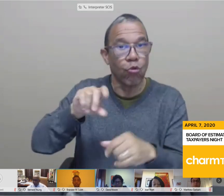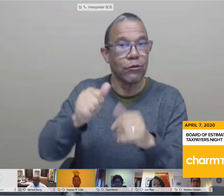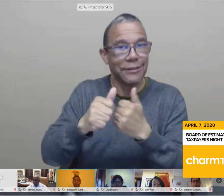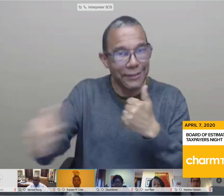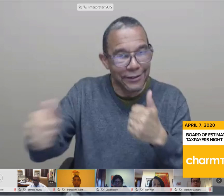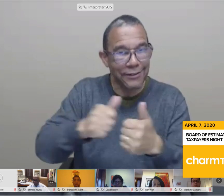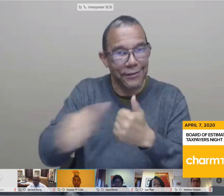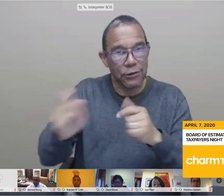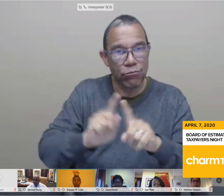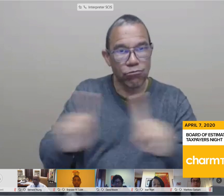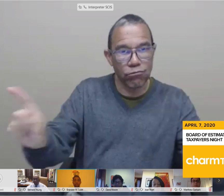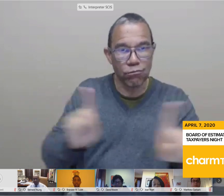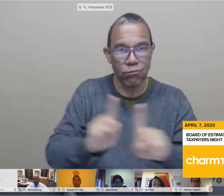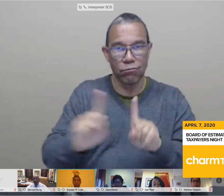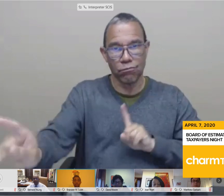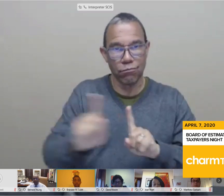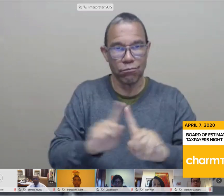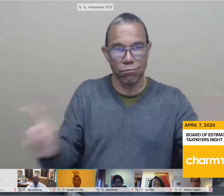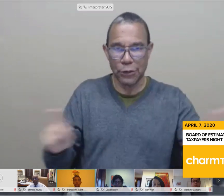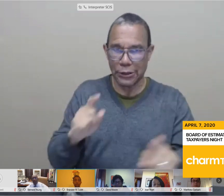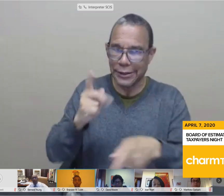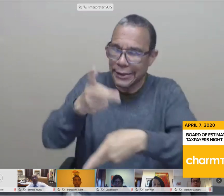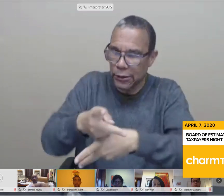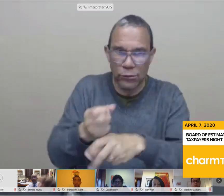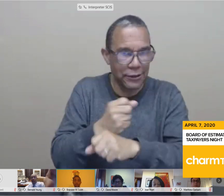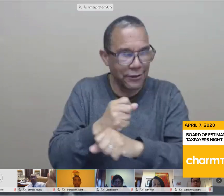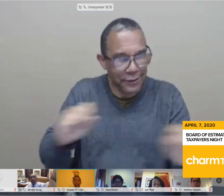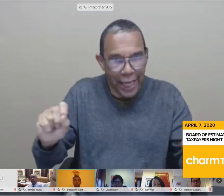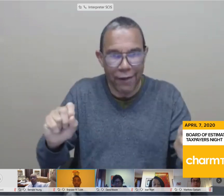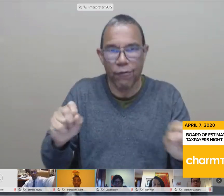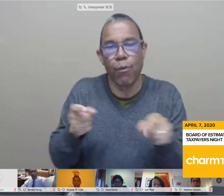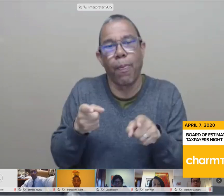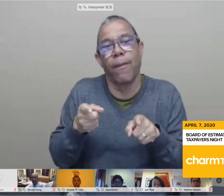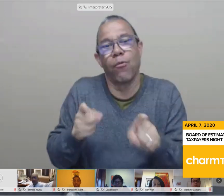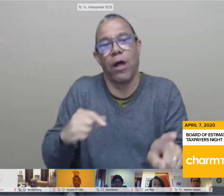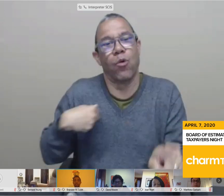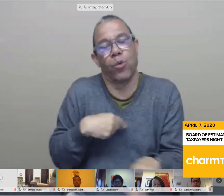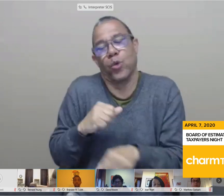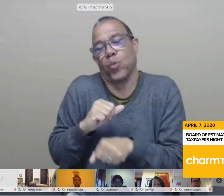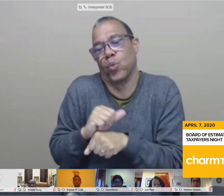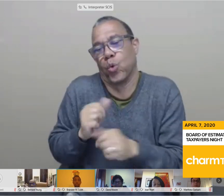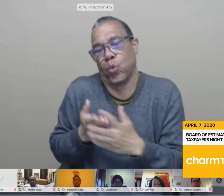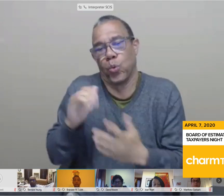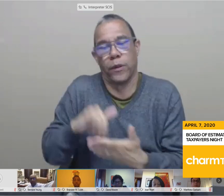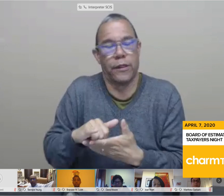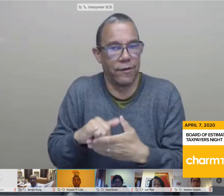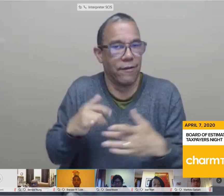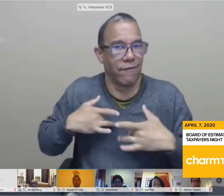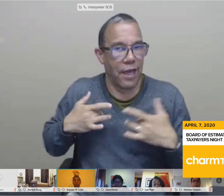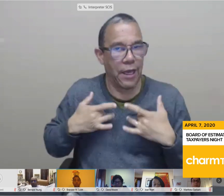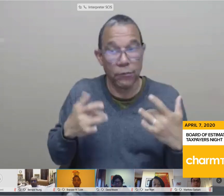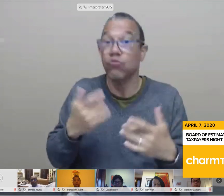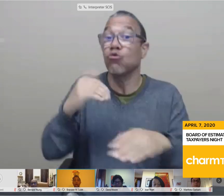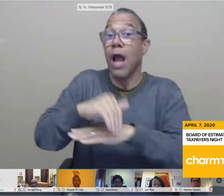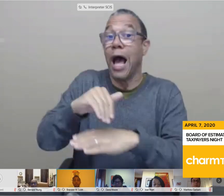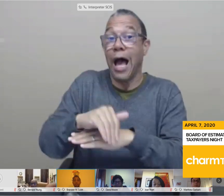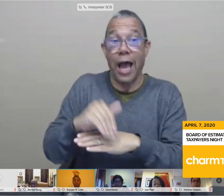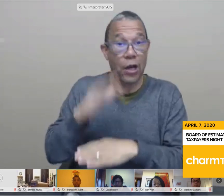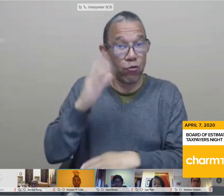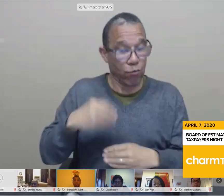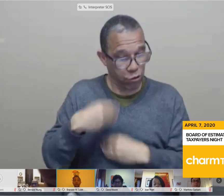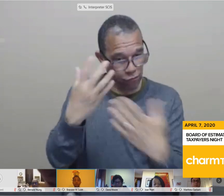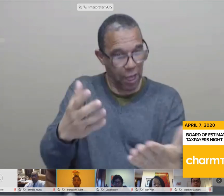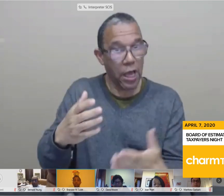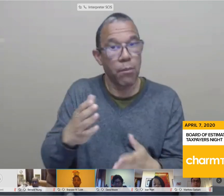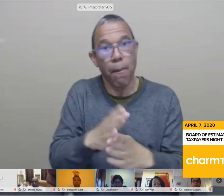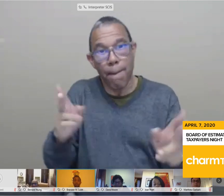as safe as possible as we deal with this public health pandemic. Taxpayers Night is an event to provide the public with an